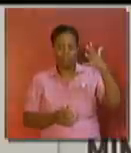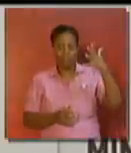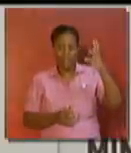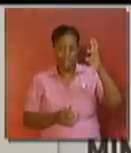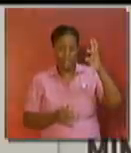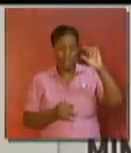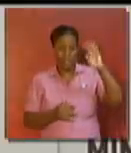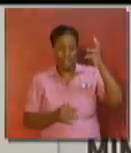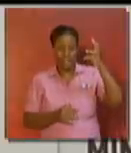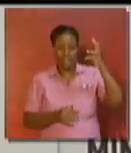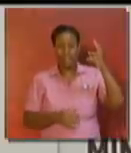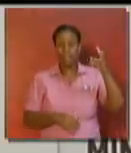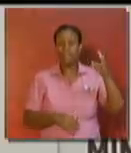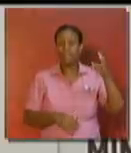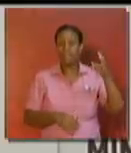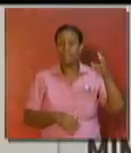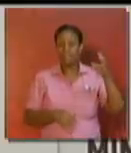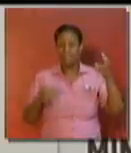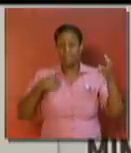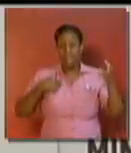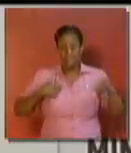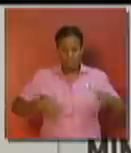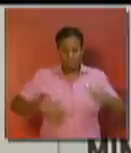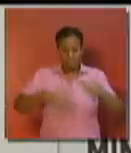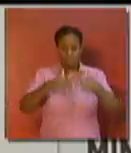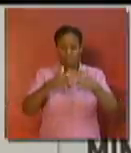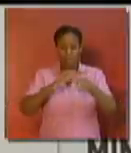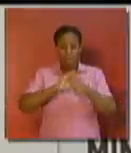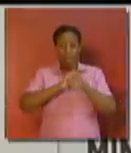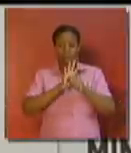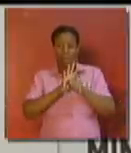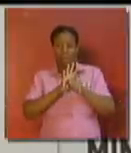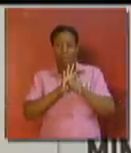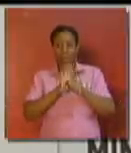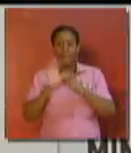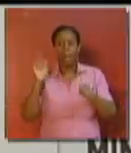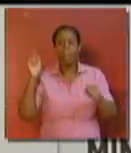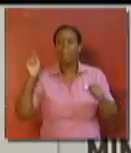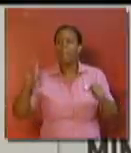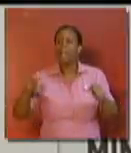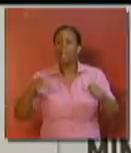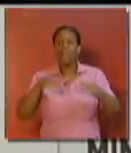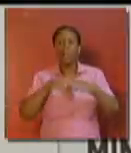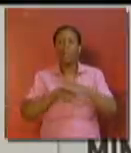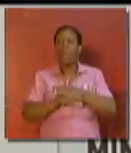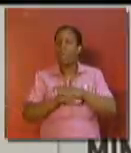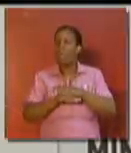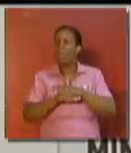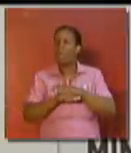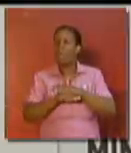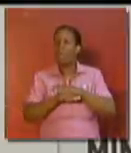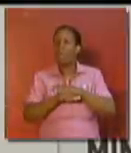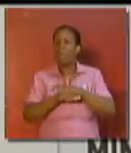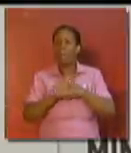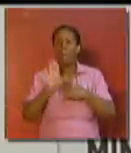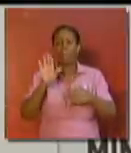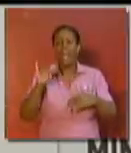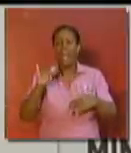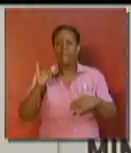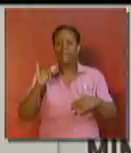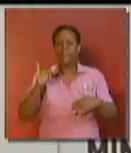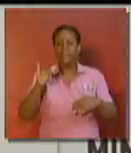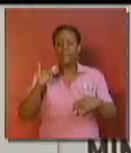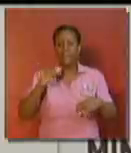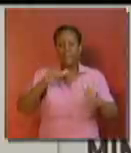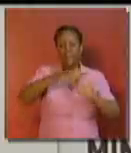That's another common question we are getting. And the simple answer is no. There's no reason if you have COVID that you need to have a cesarean